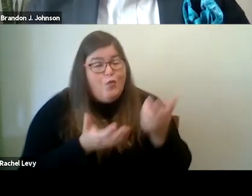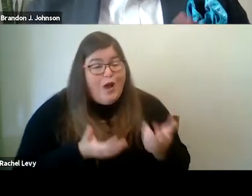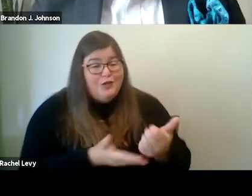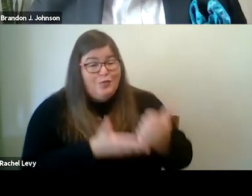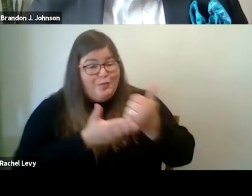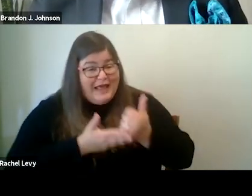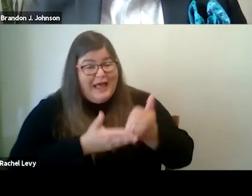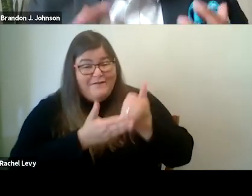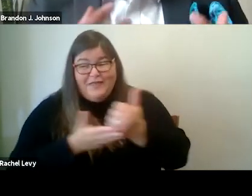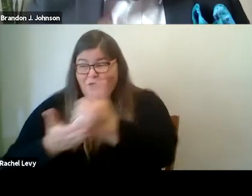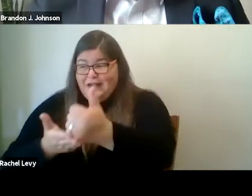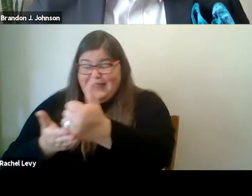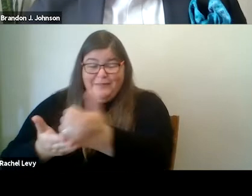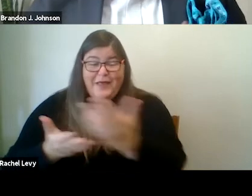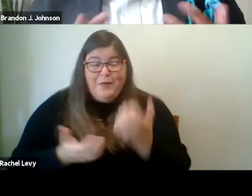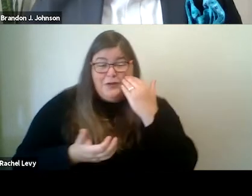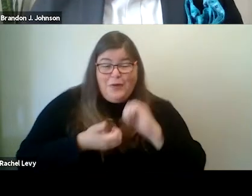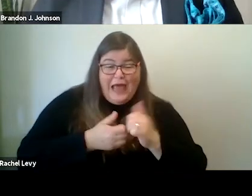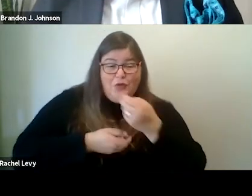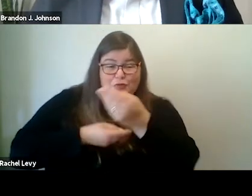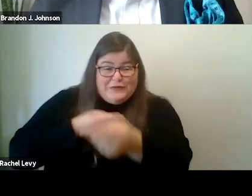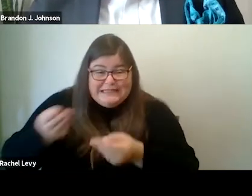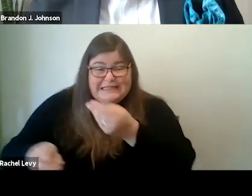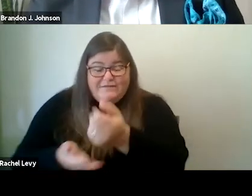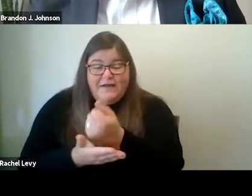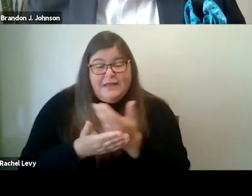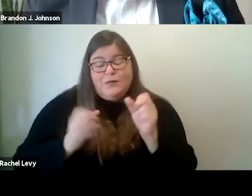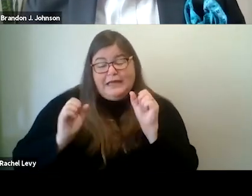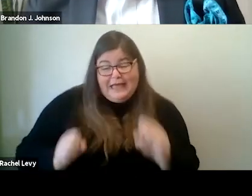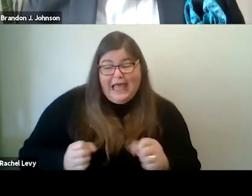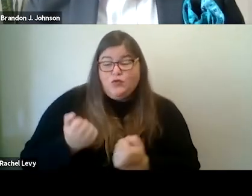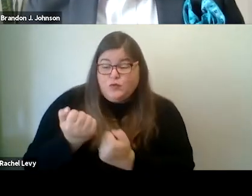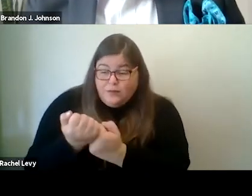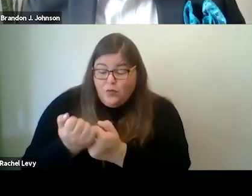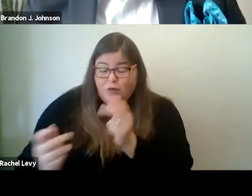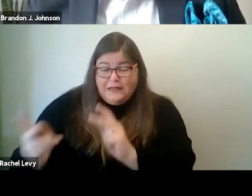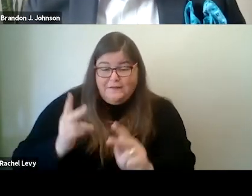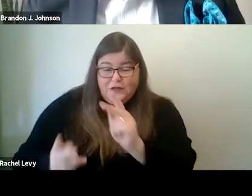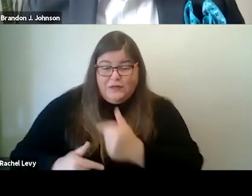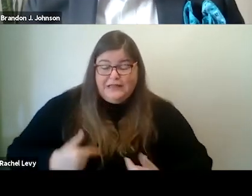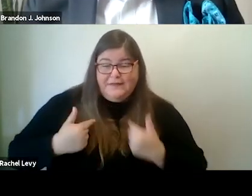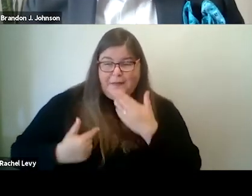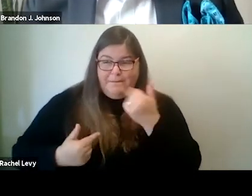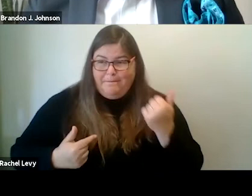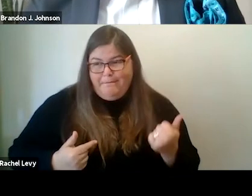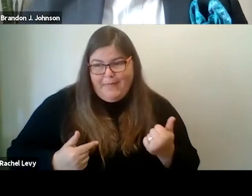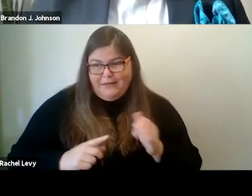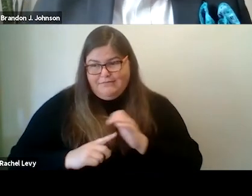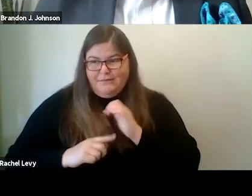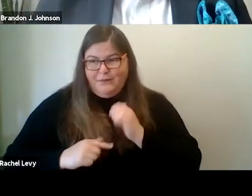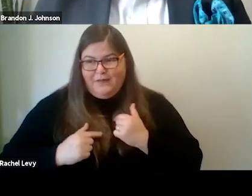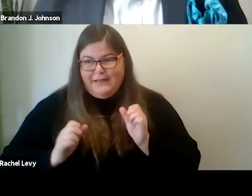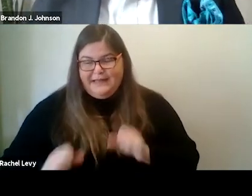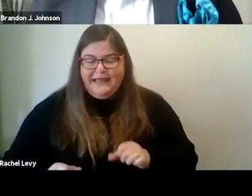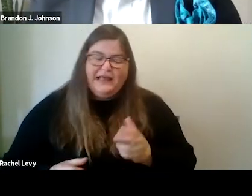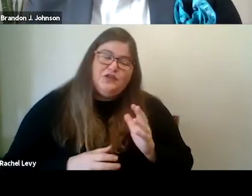helpful. They want to know how to give everything that they can to support individuals in living the best lives that they possibly can. So